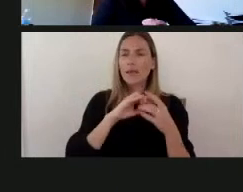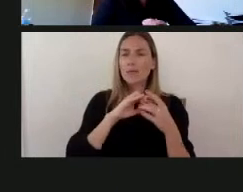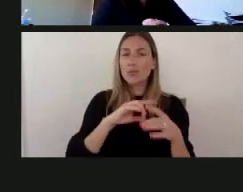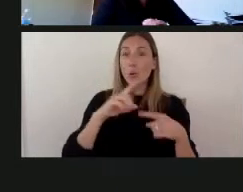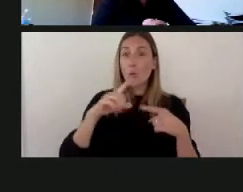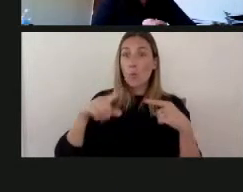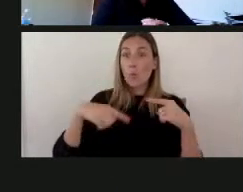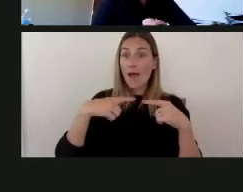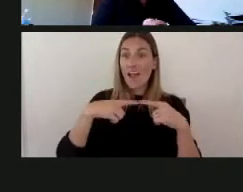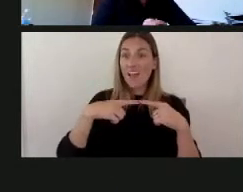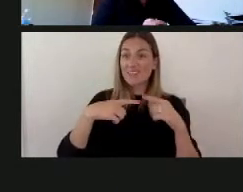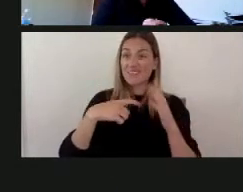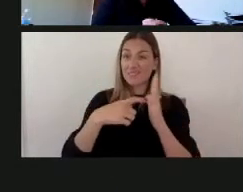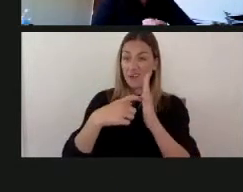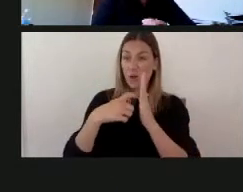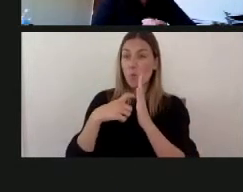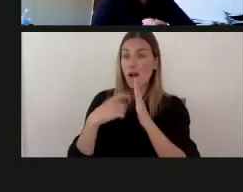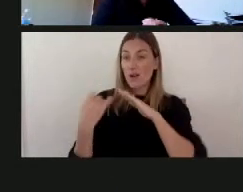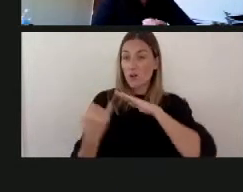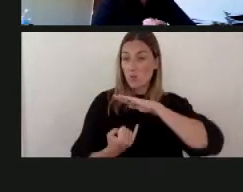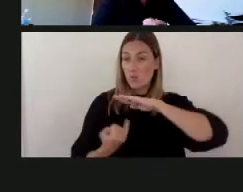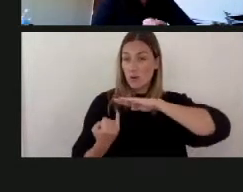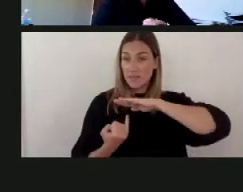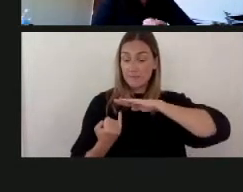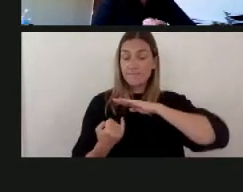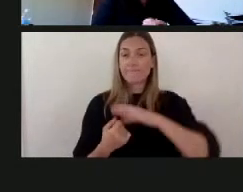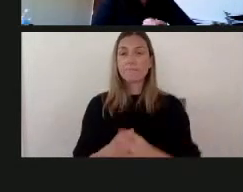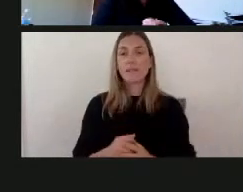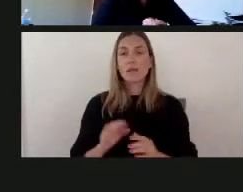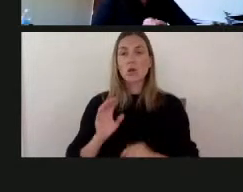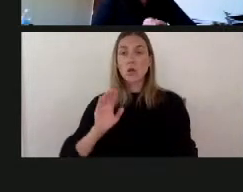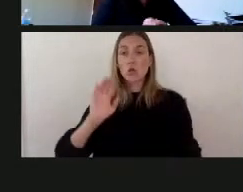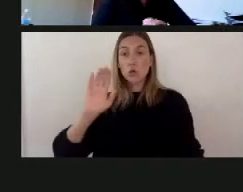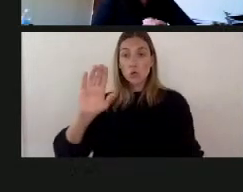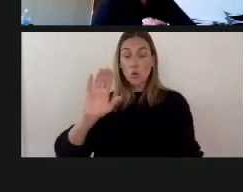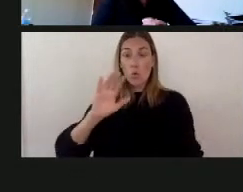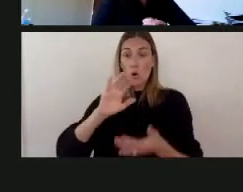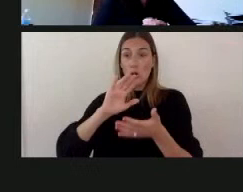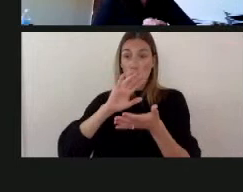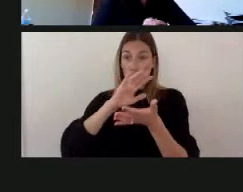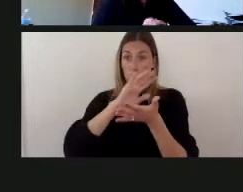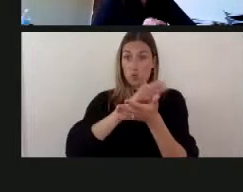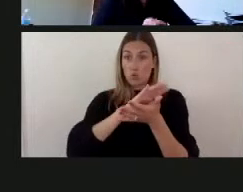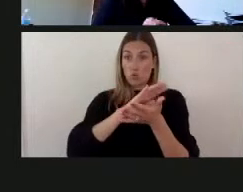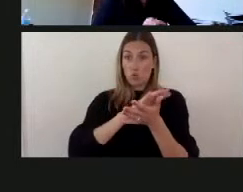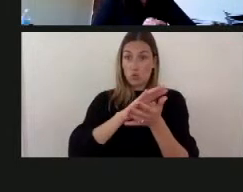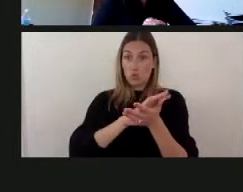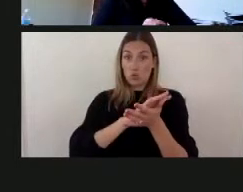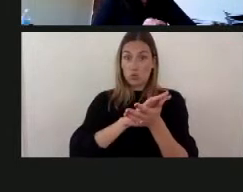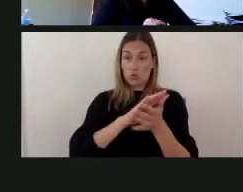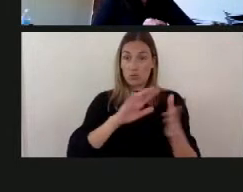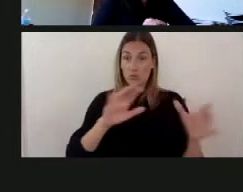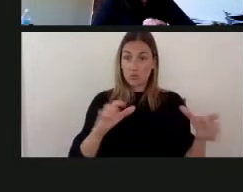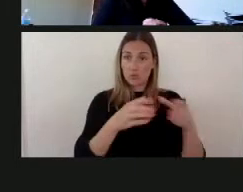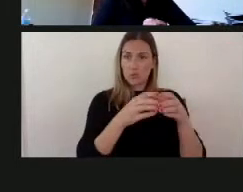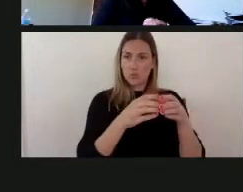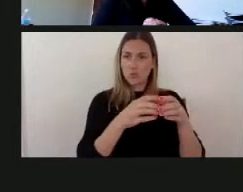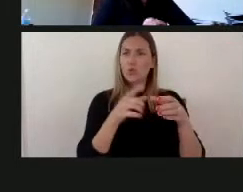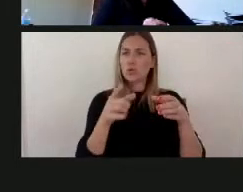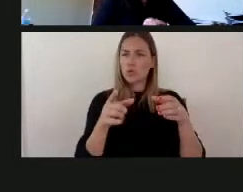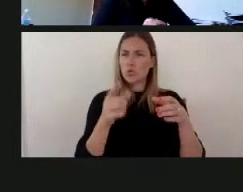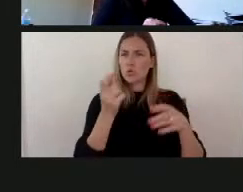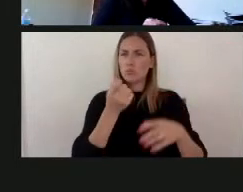someone has to quarantine. So in your set of schools, because I know your company manages a few,